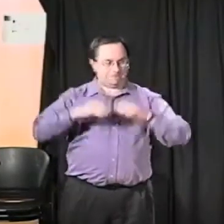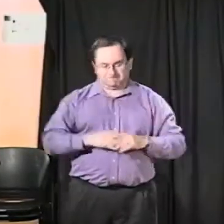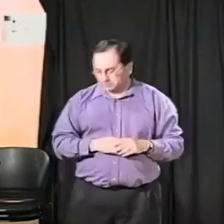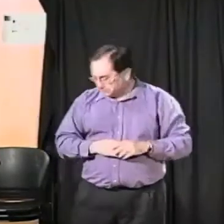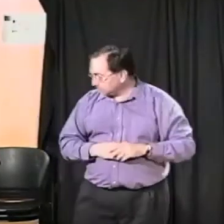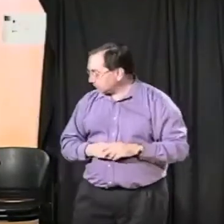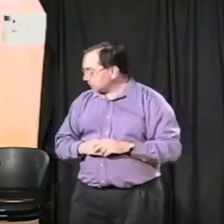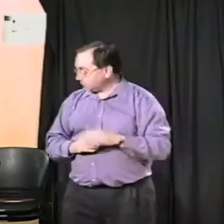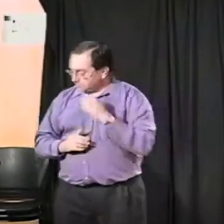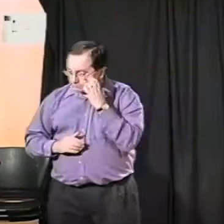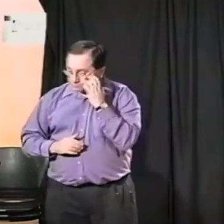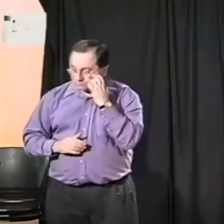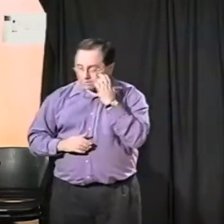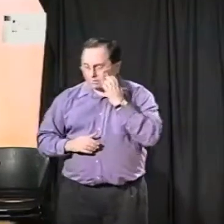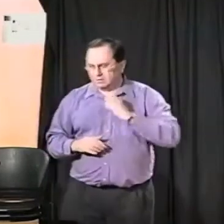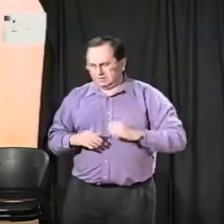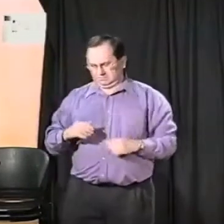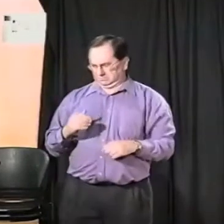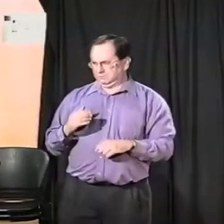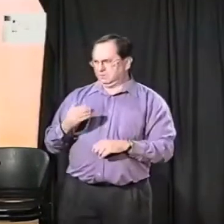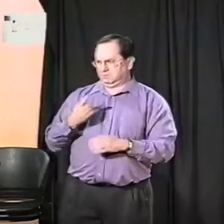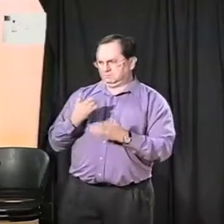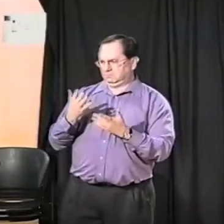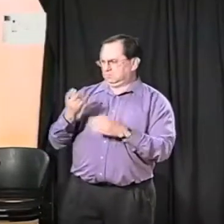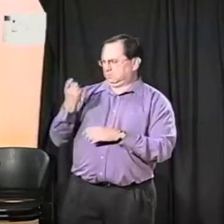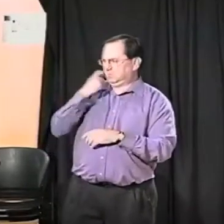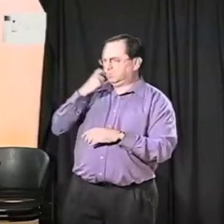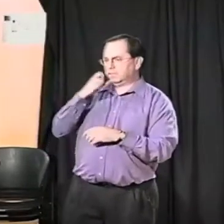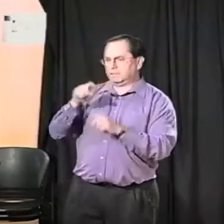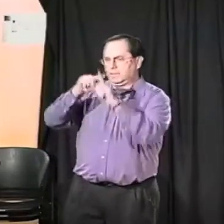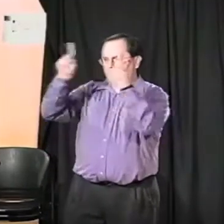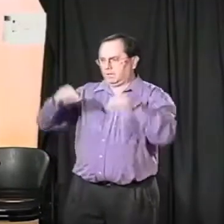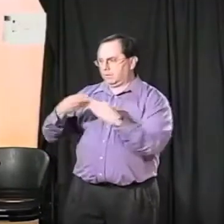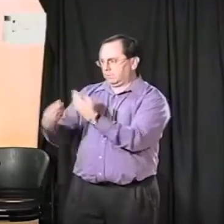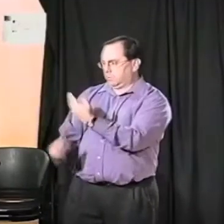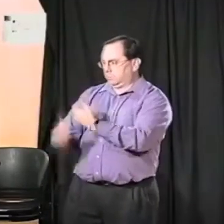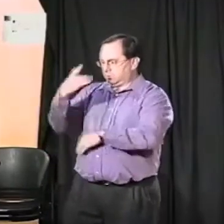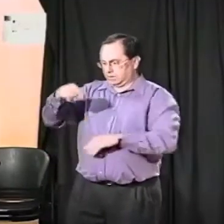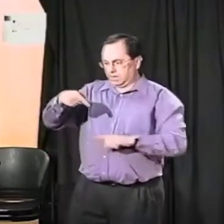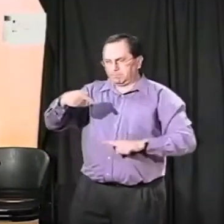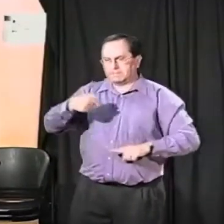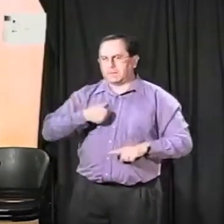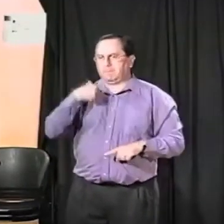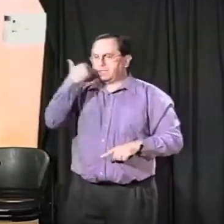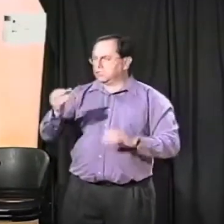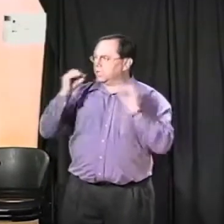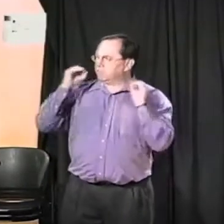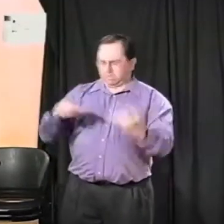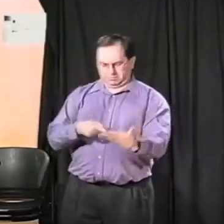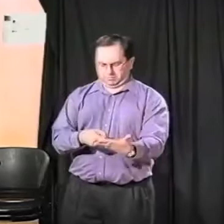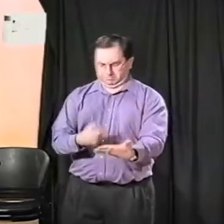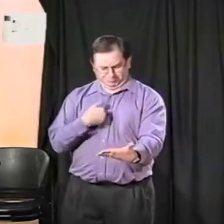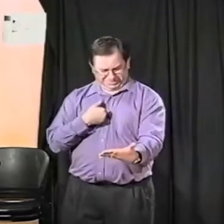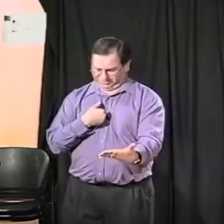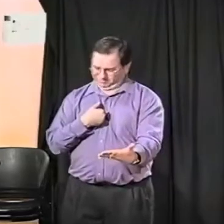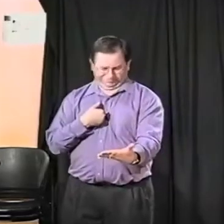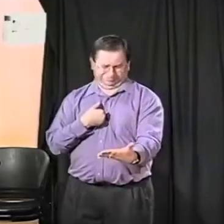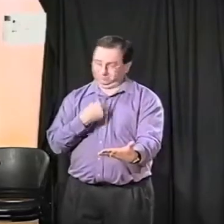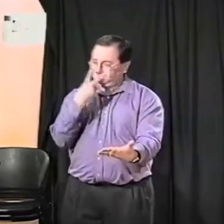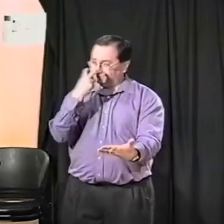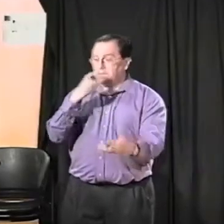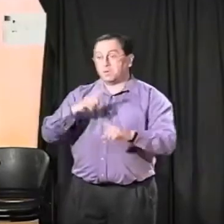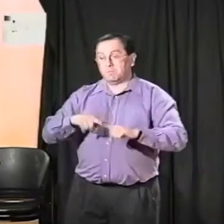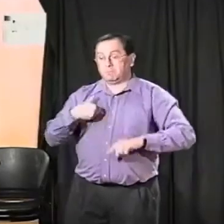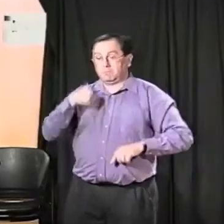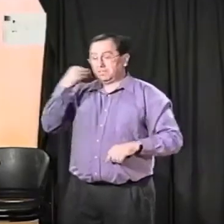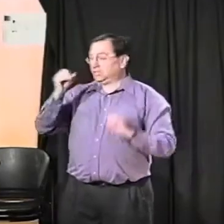The poster emailed to me about tonight tells me that I'm shameless. I don't know where they got that from. But I guess if I'm